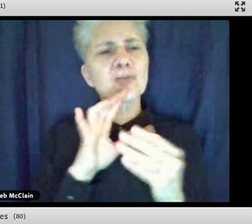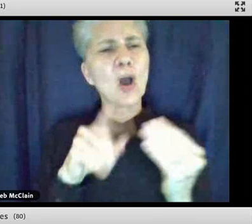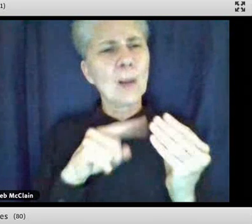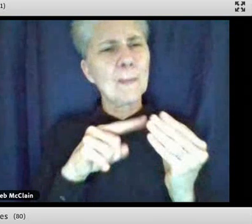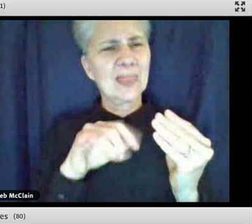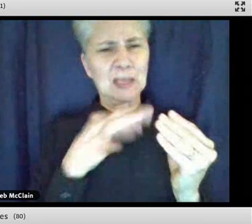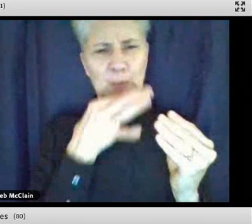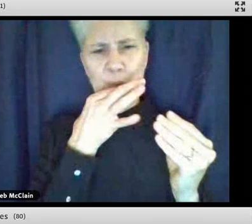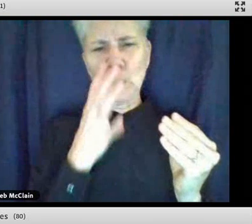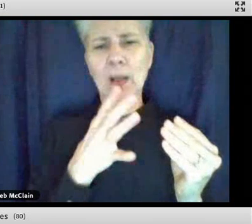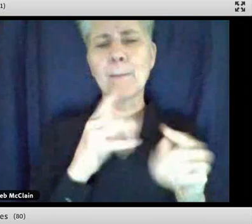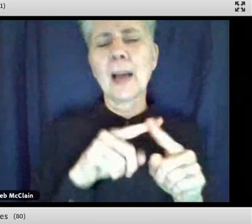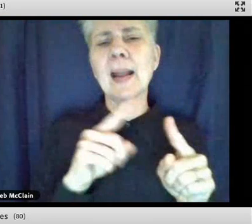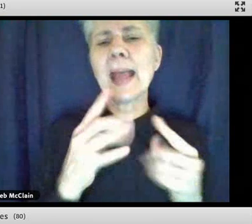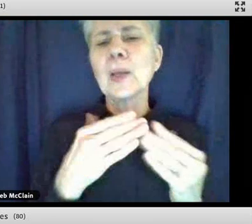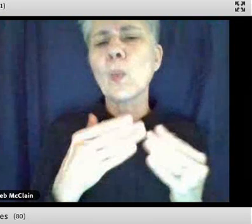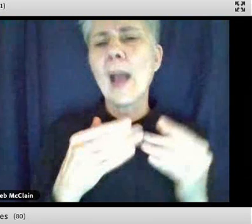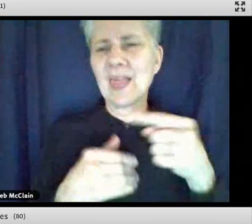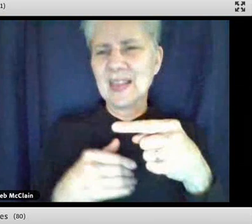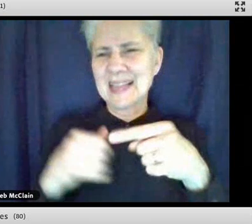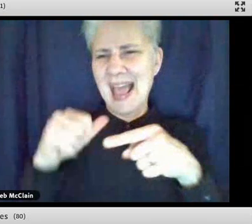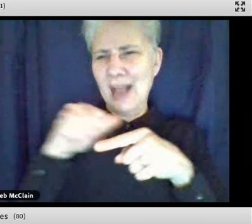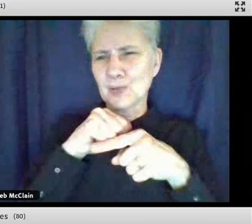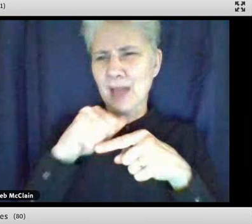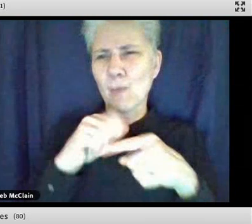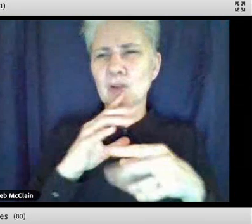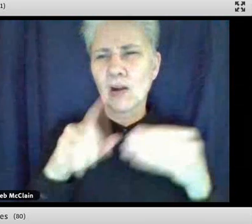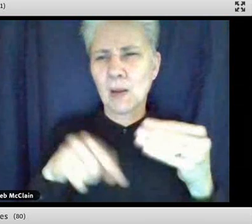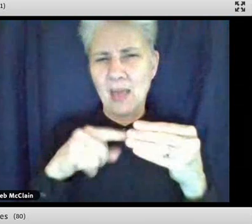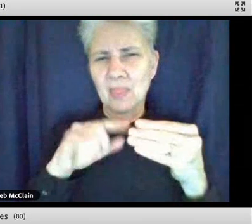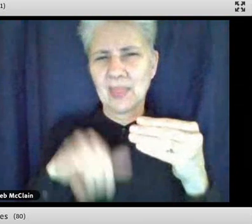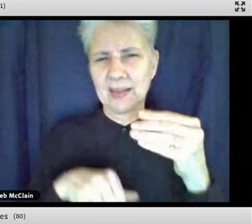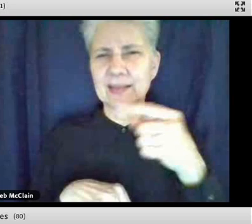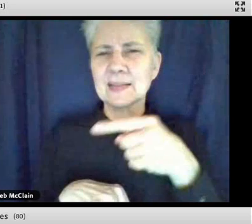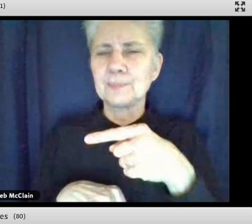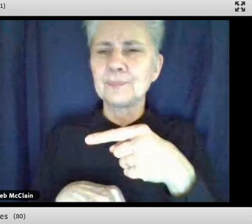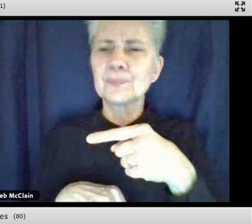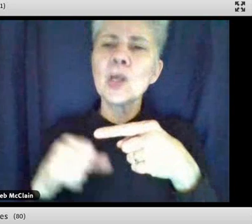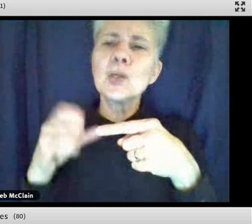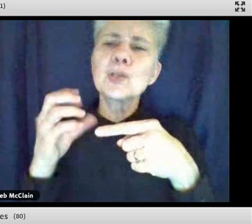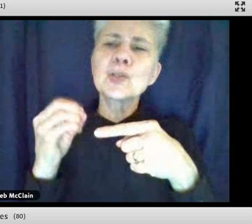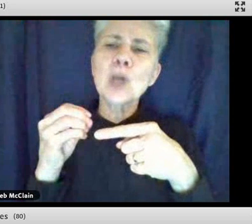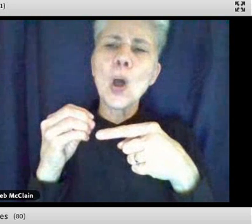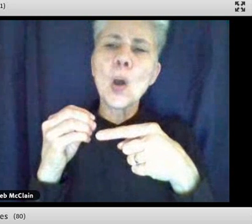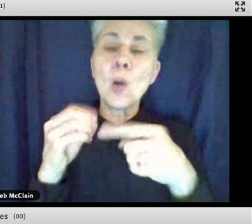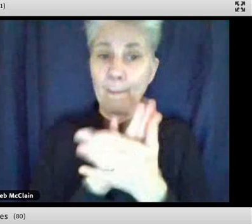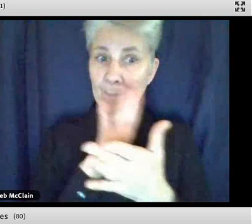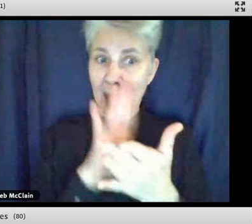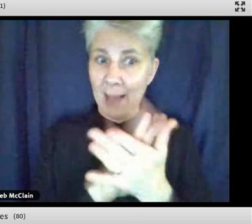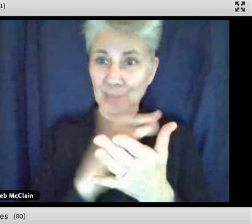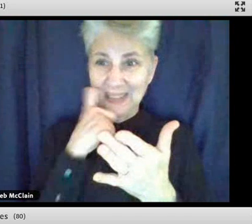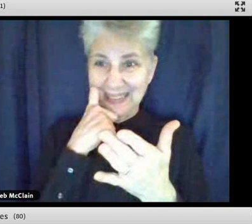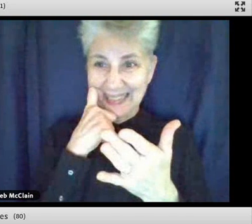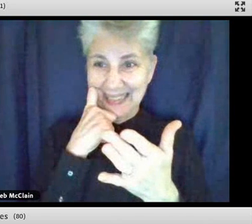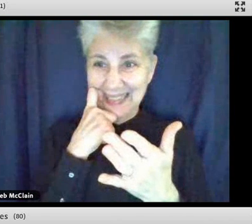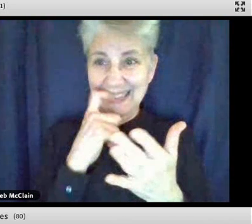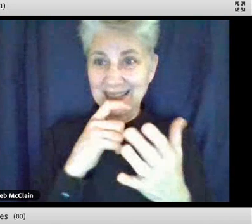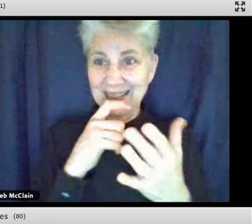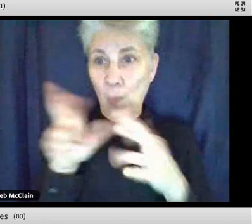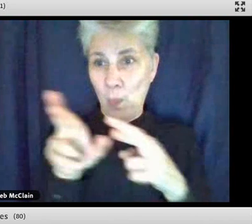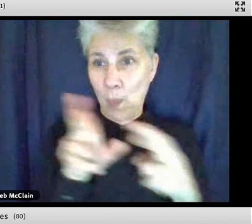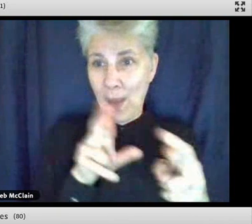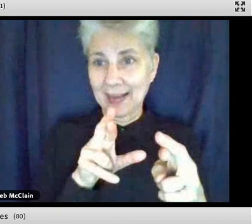second. But this is the exercise I wanted to talk to you about. So that scratch sheet of paper you took out, on